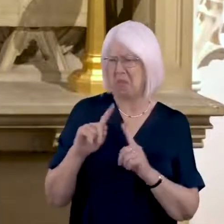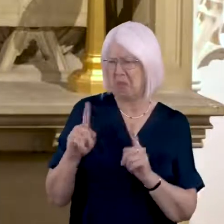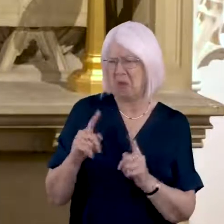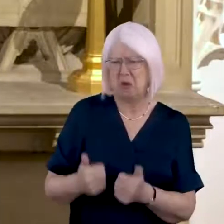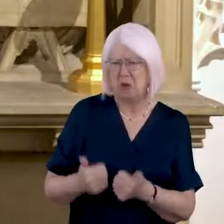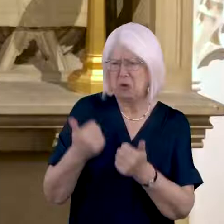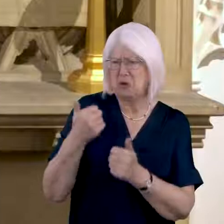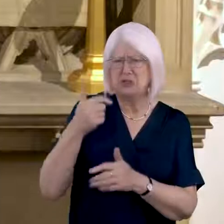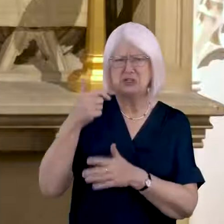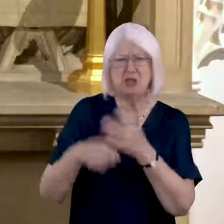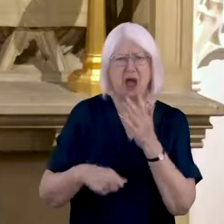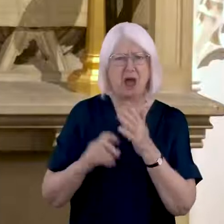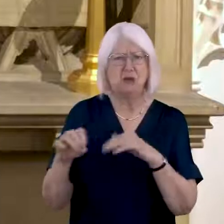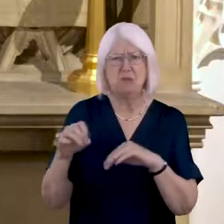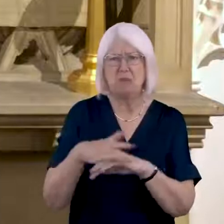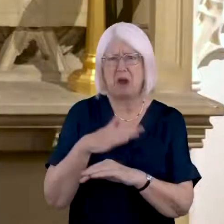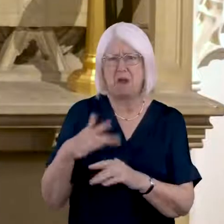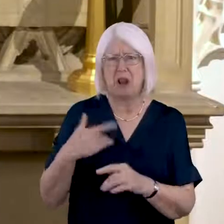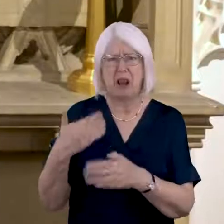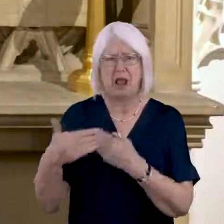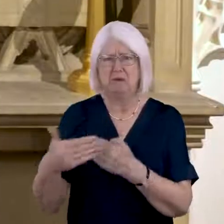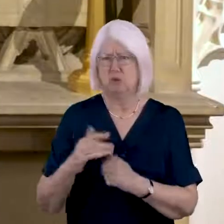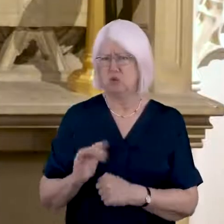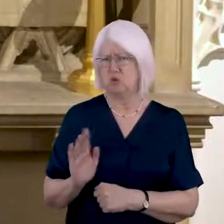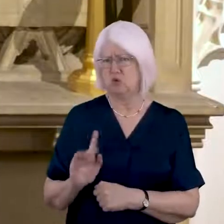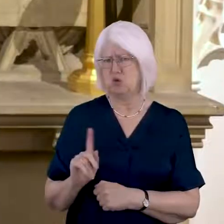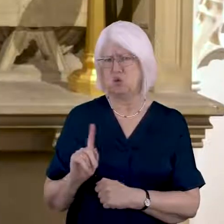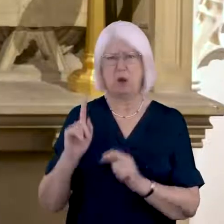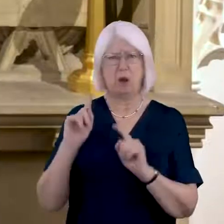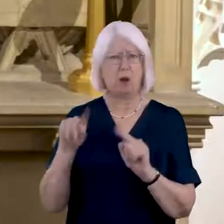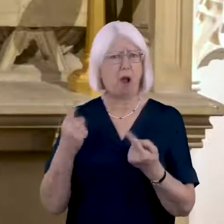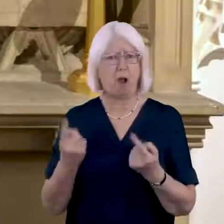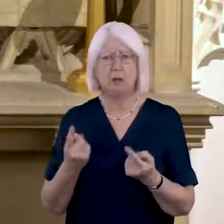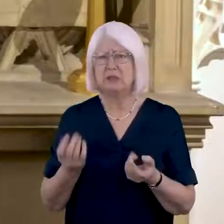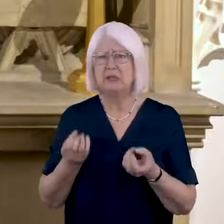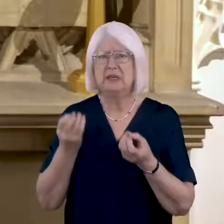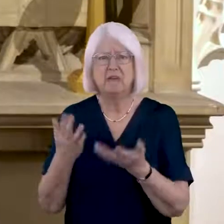a good start to the couple's new life together.